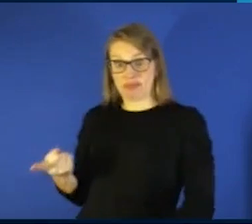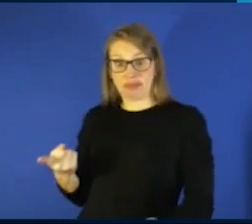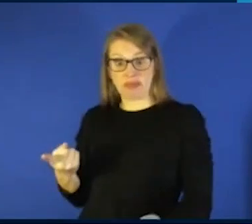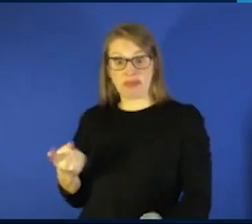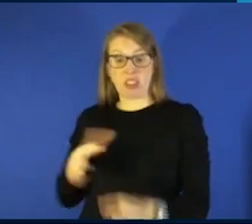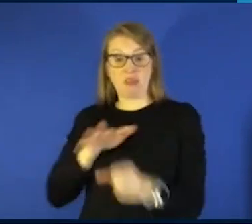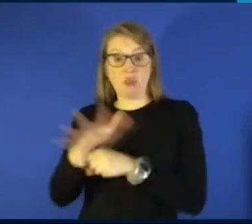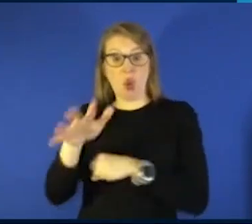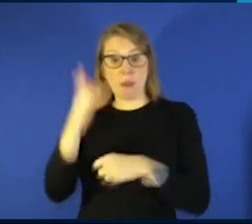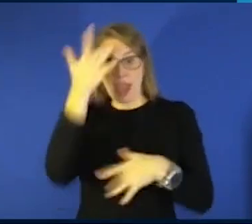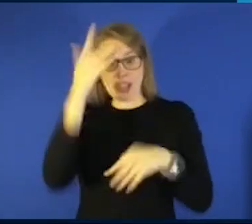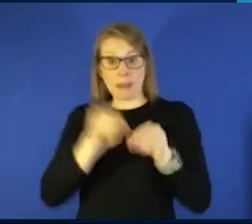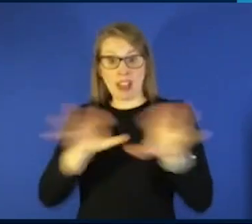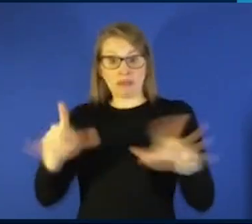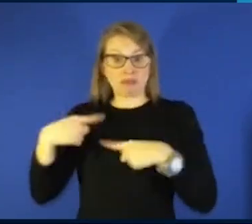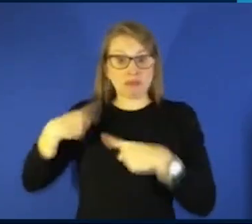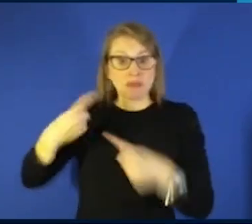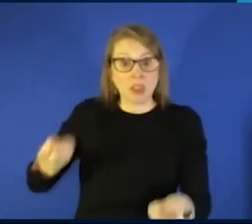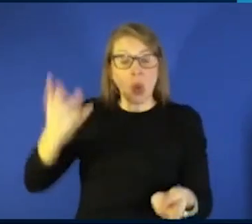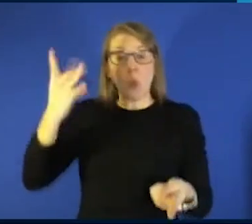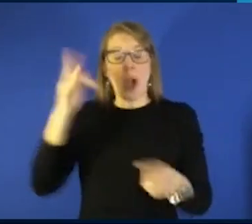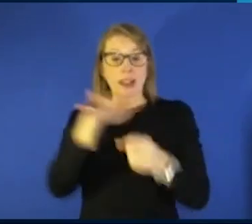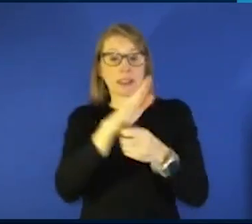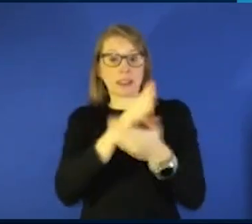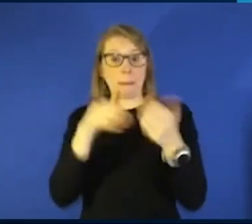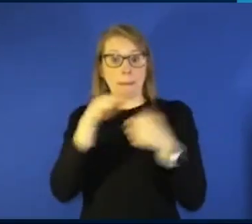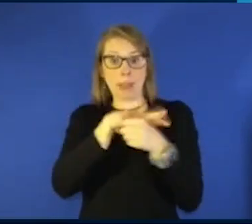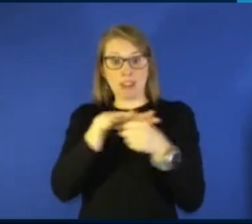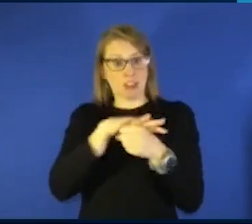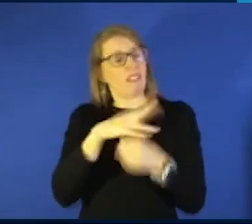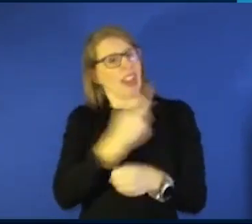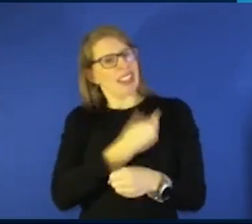pandemic, why certain areas are, yet we have vaccines available?